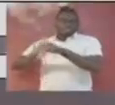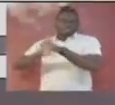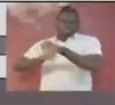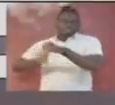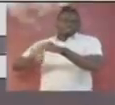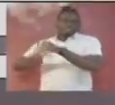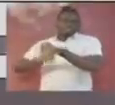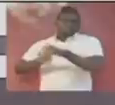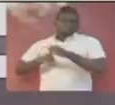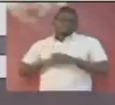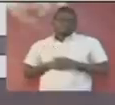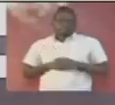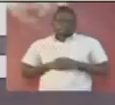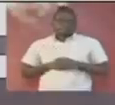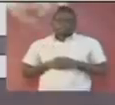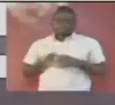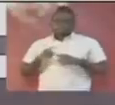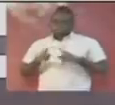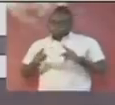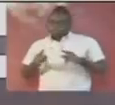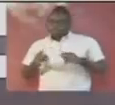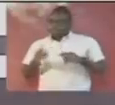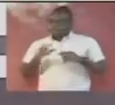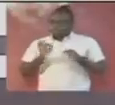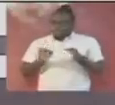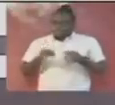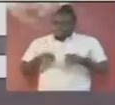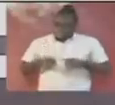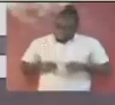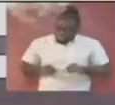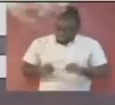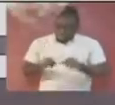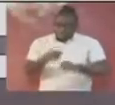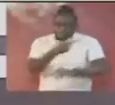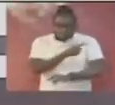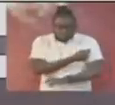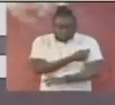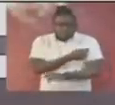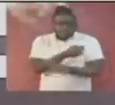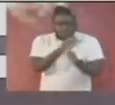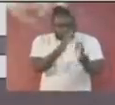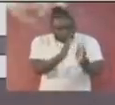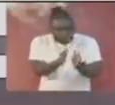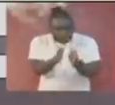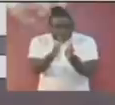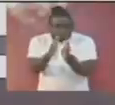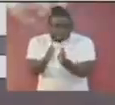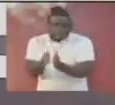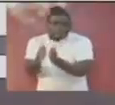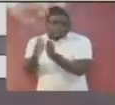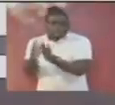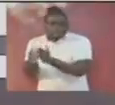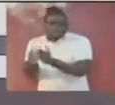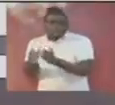vaccination program, we can start to return to a sense of normalcy. But it will take